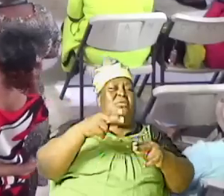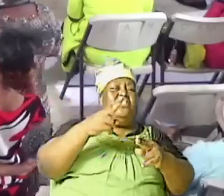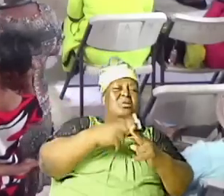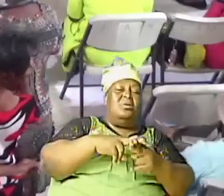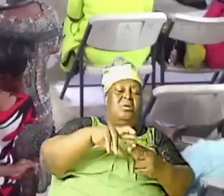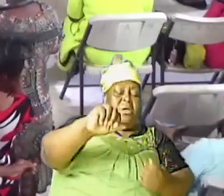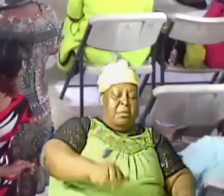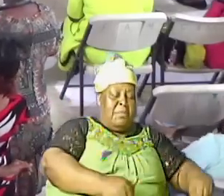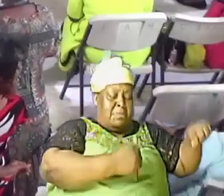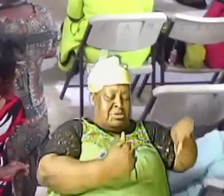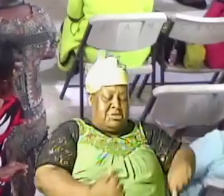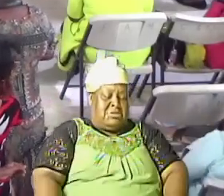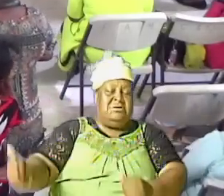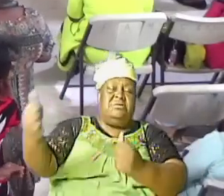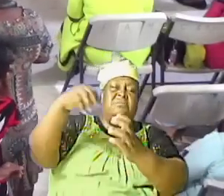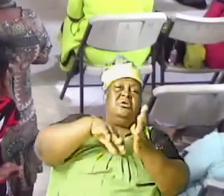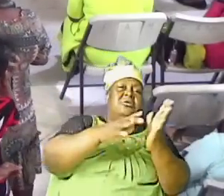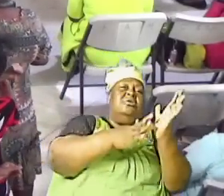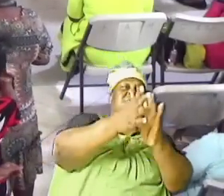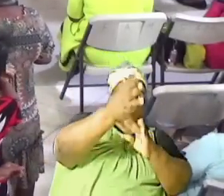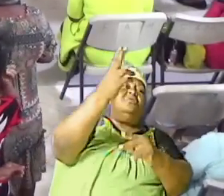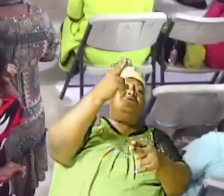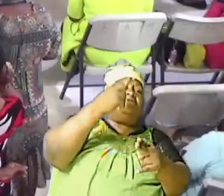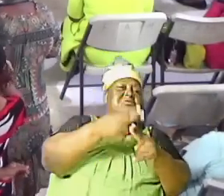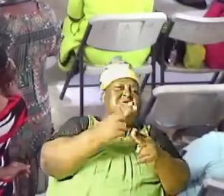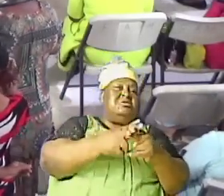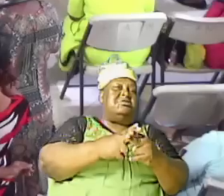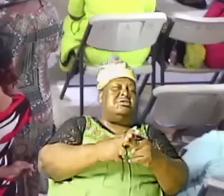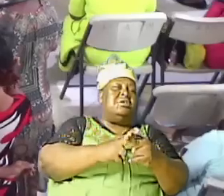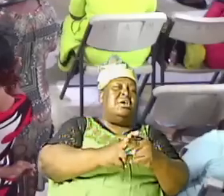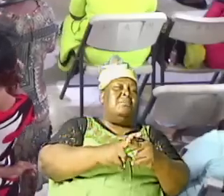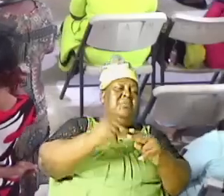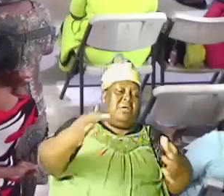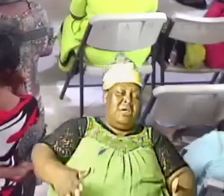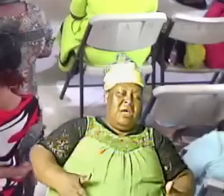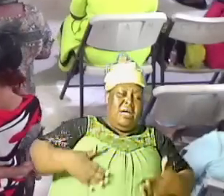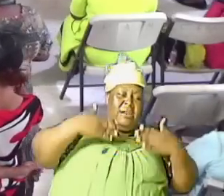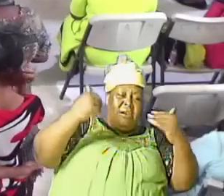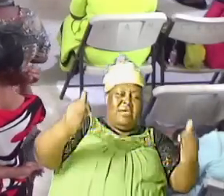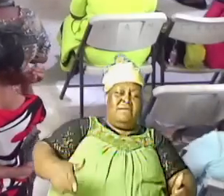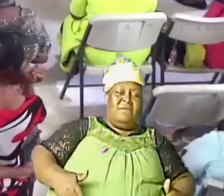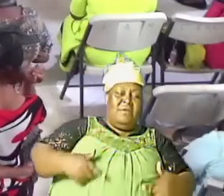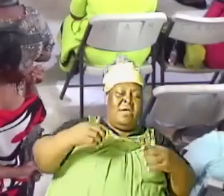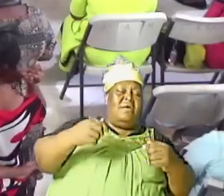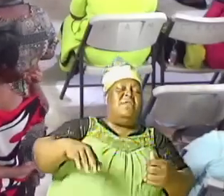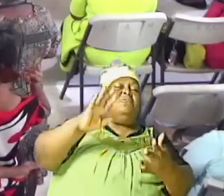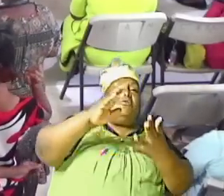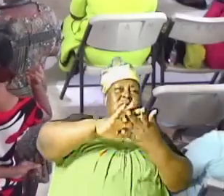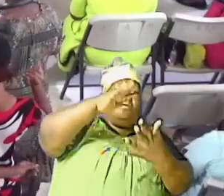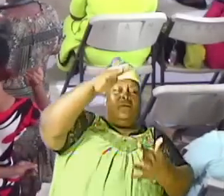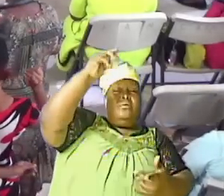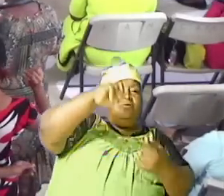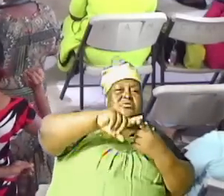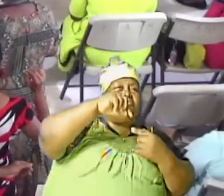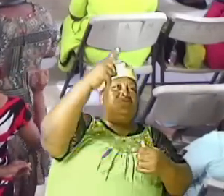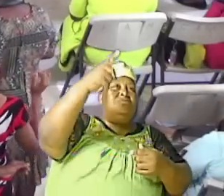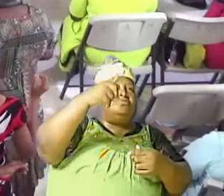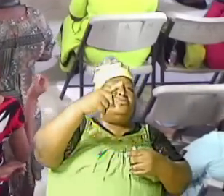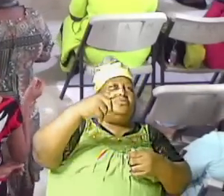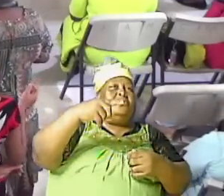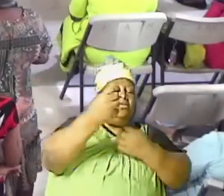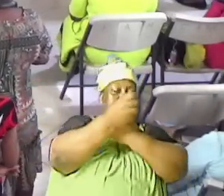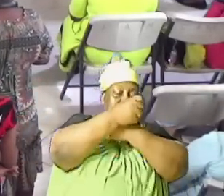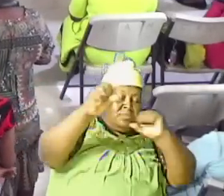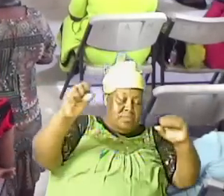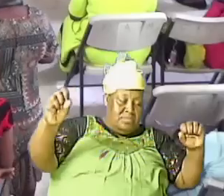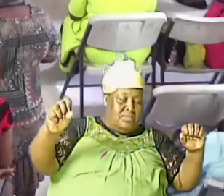water baptism and seek to live the life that will, Lord God, bring glory unto you and mighty God's